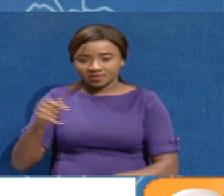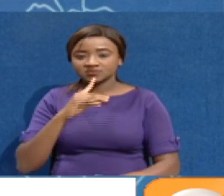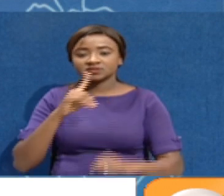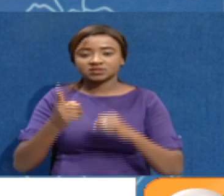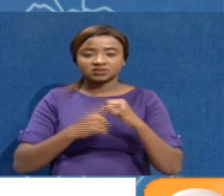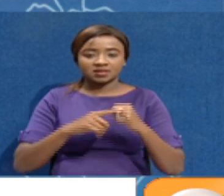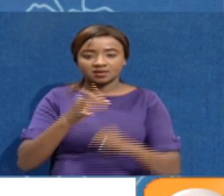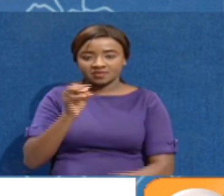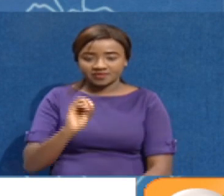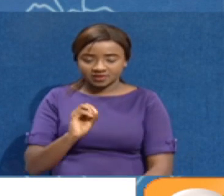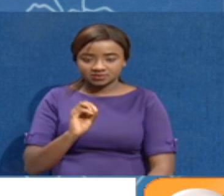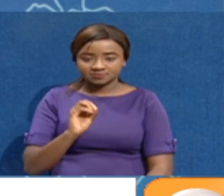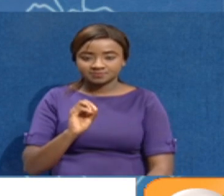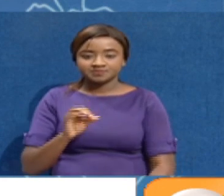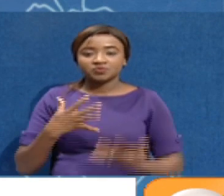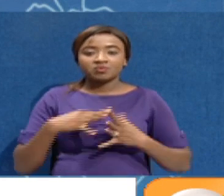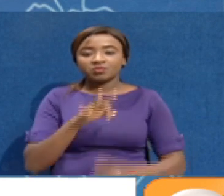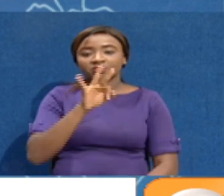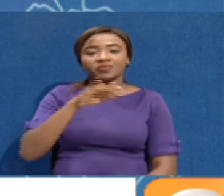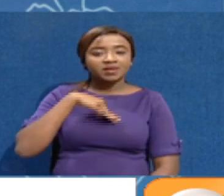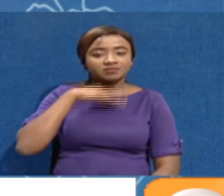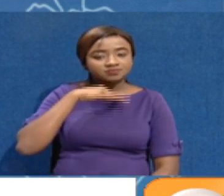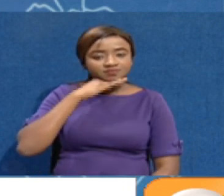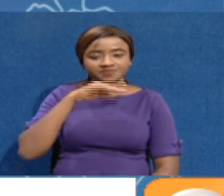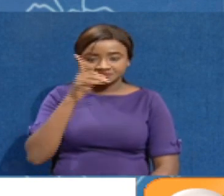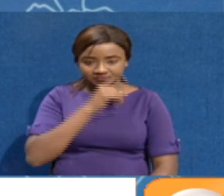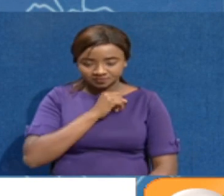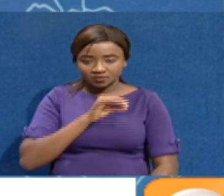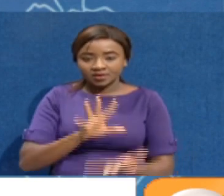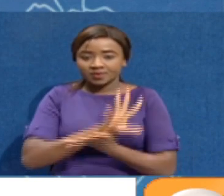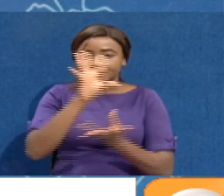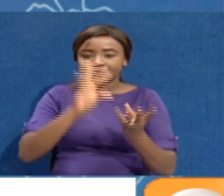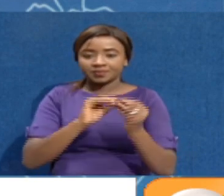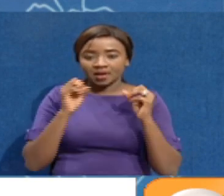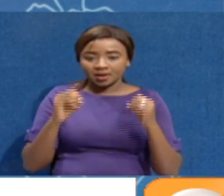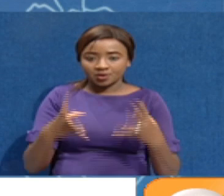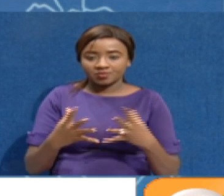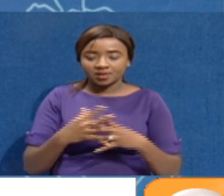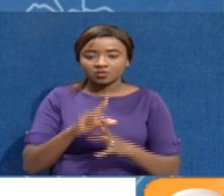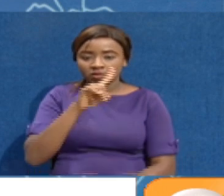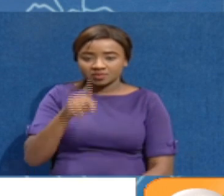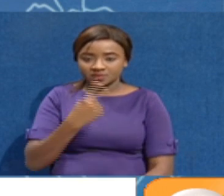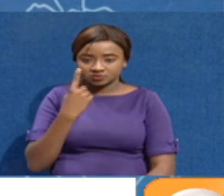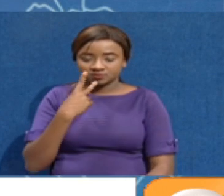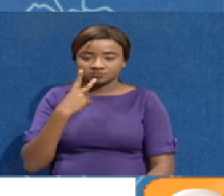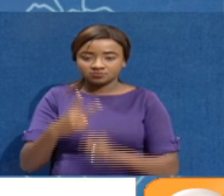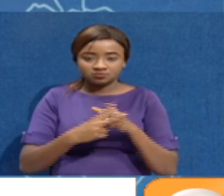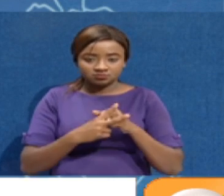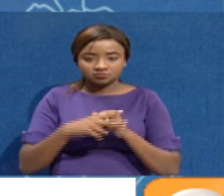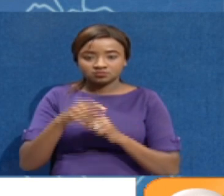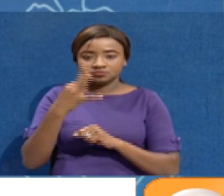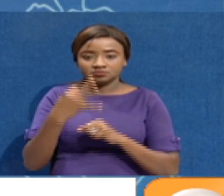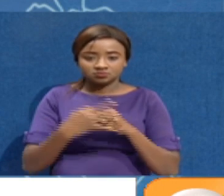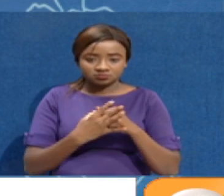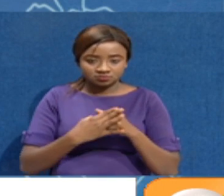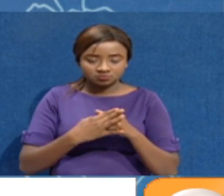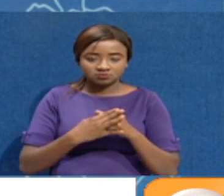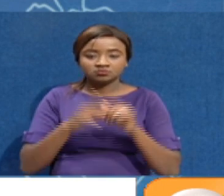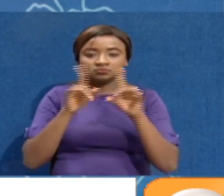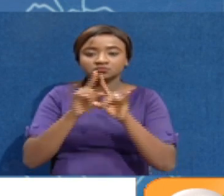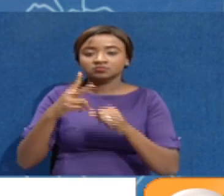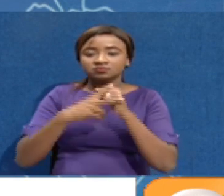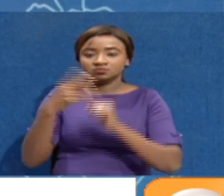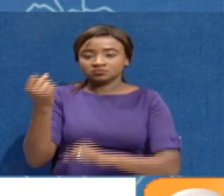99,630. 3 deaths have been recorded, bringing the total number of fatalities to 1,739. 75 people have